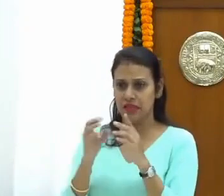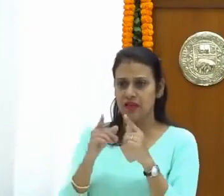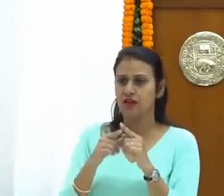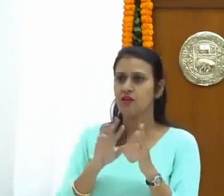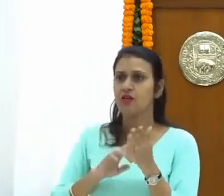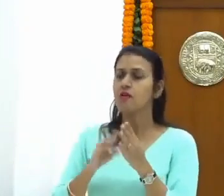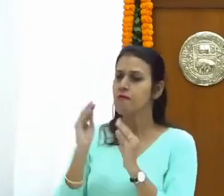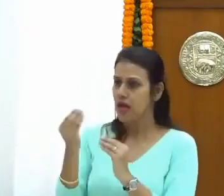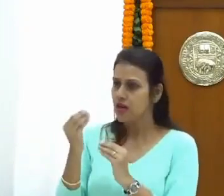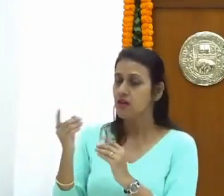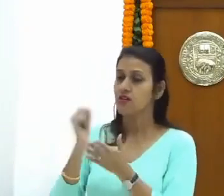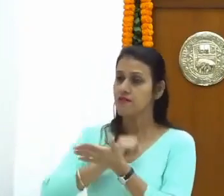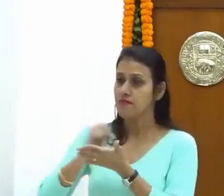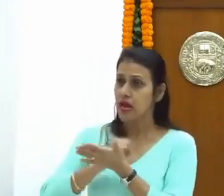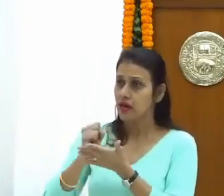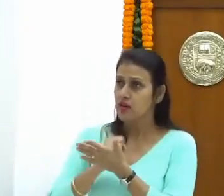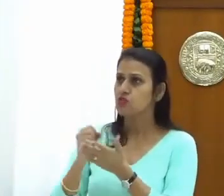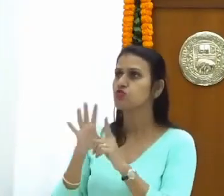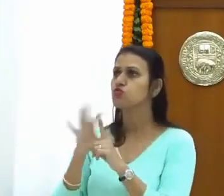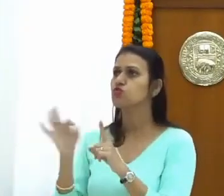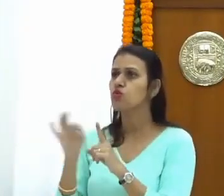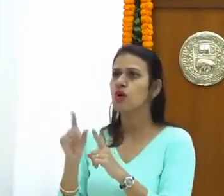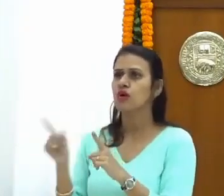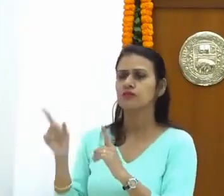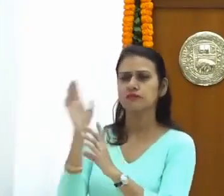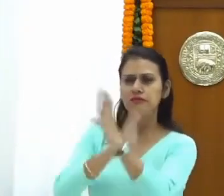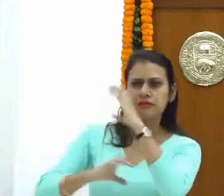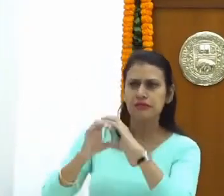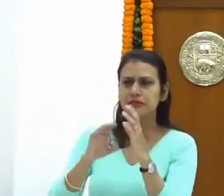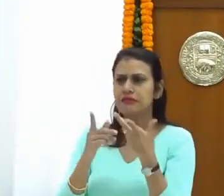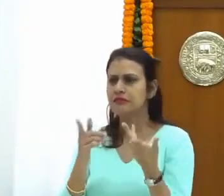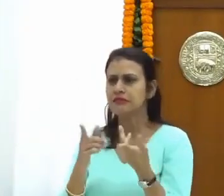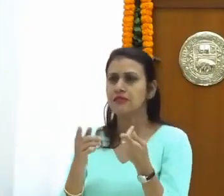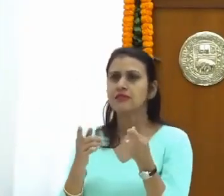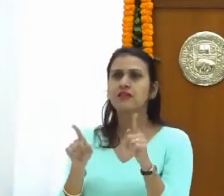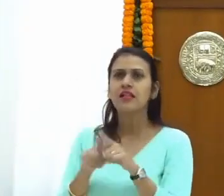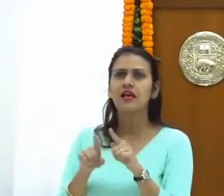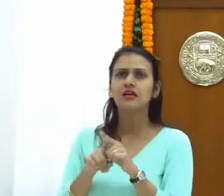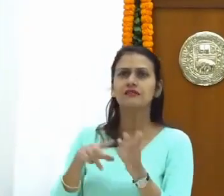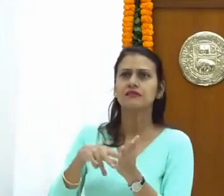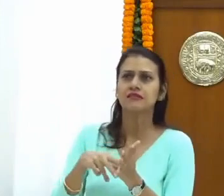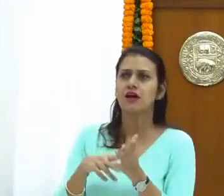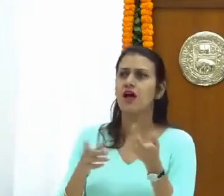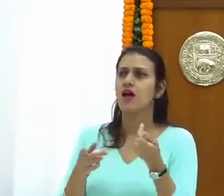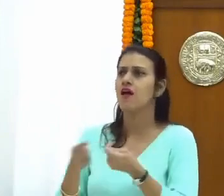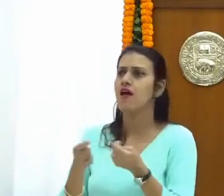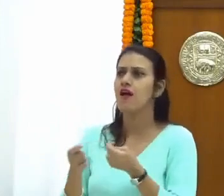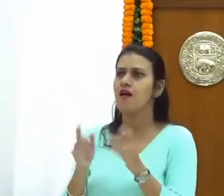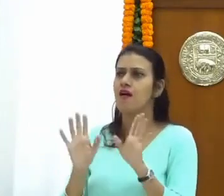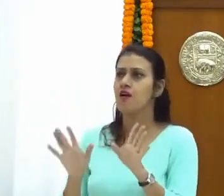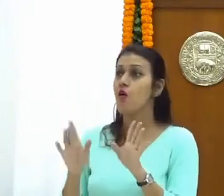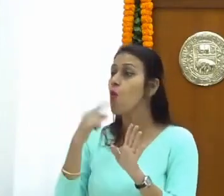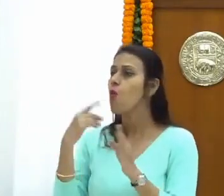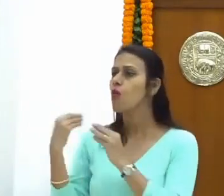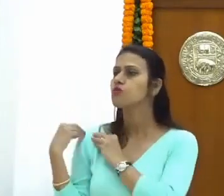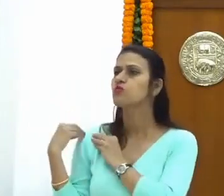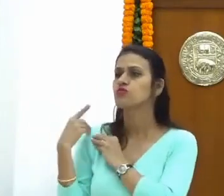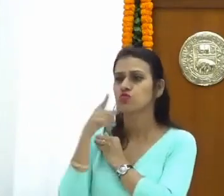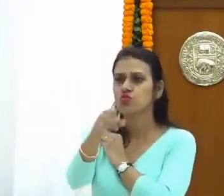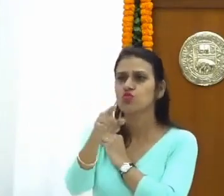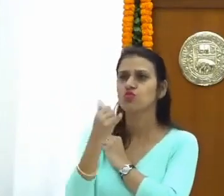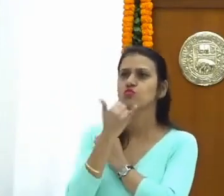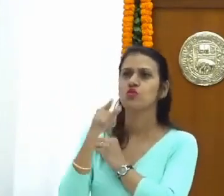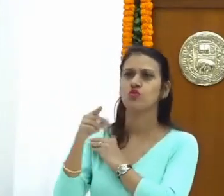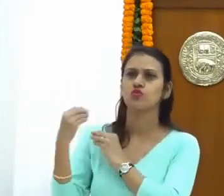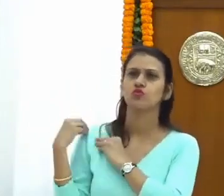to practice democracy, there will be chaos and bloodshed in India, and who will be responsible? You will be